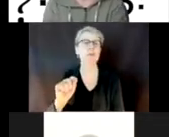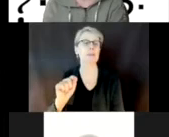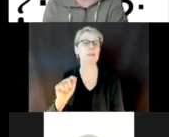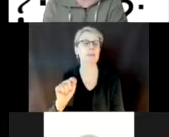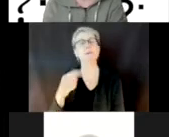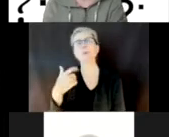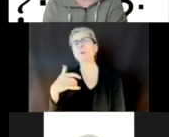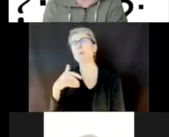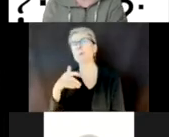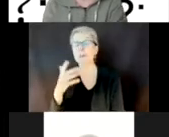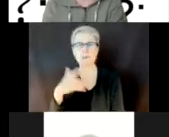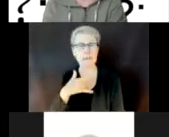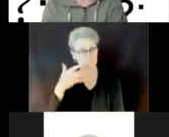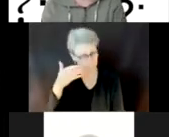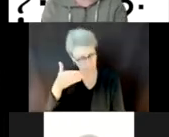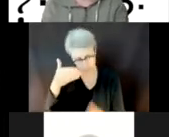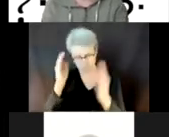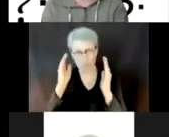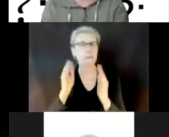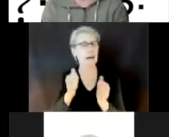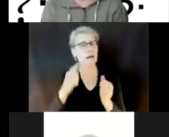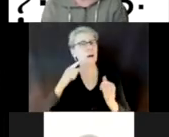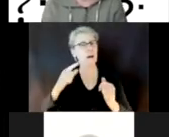few key steps you can follow that make